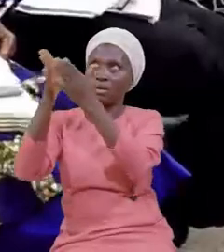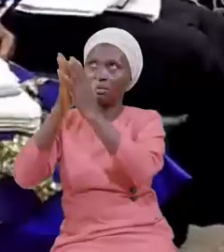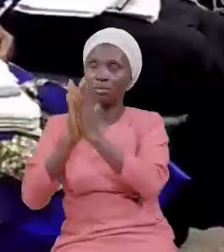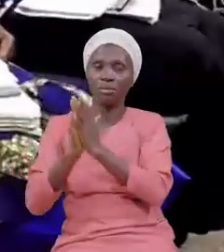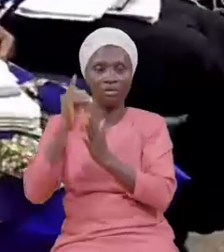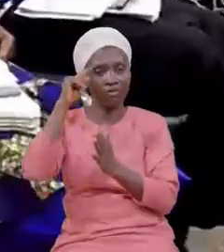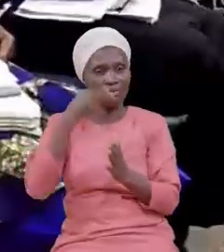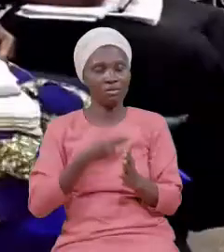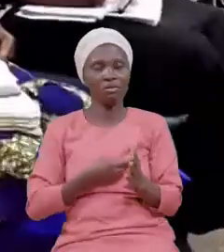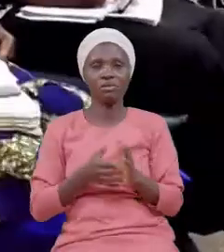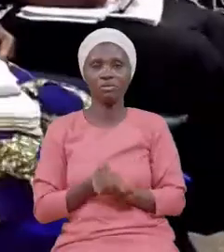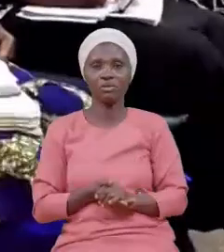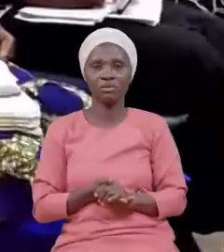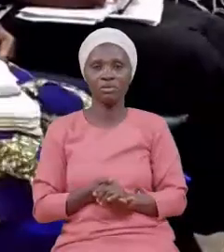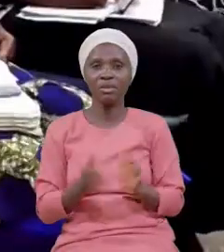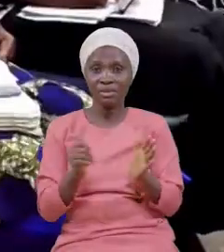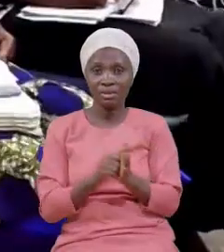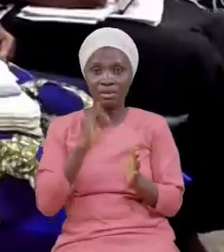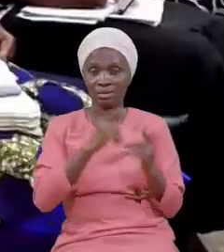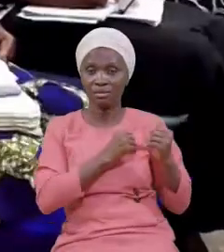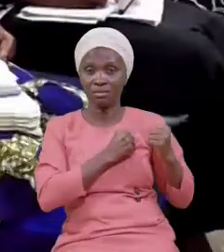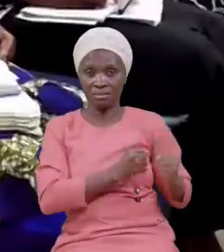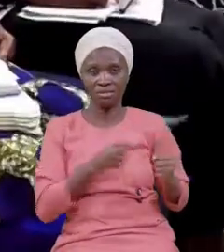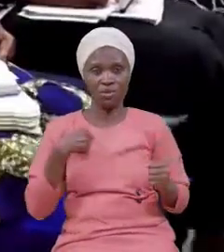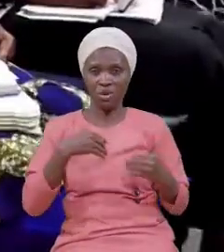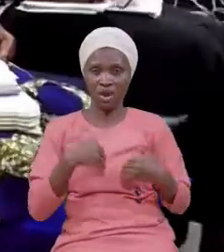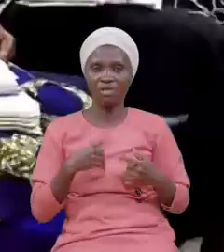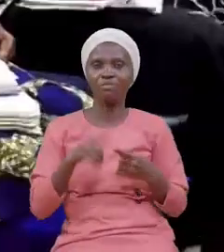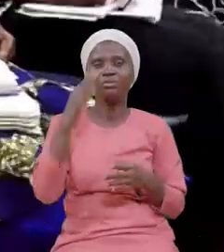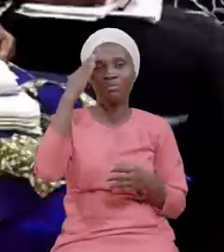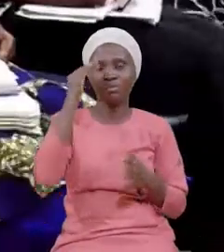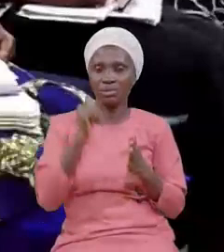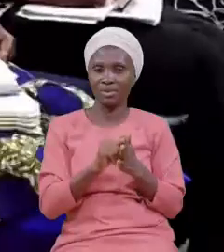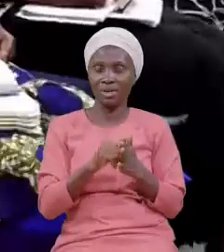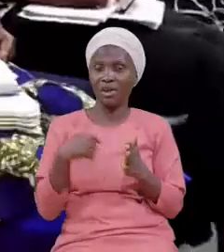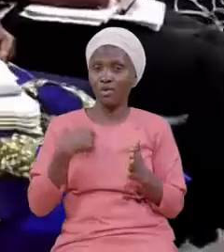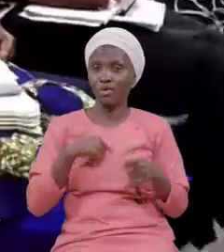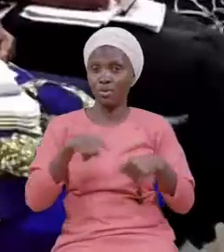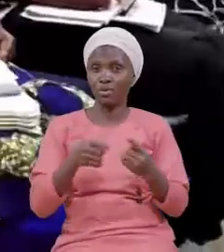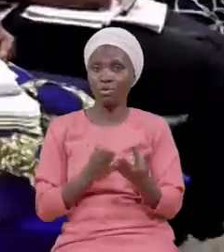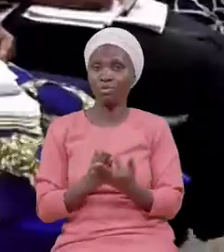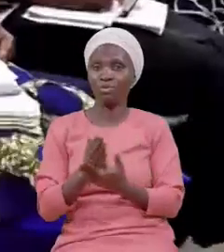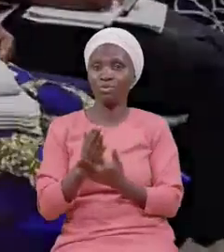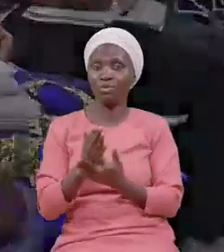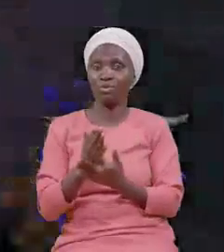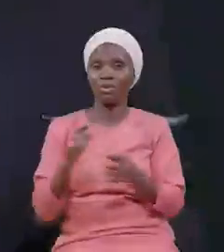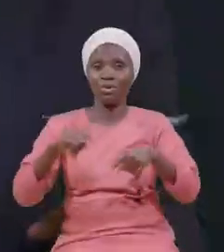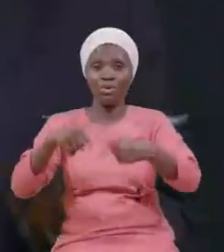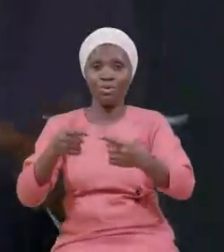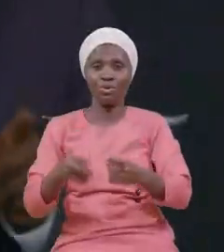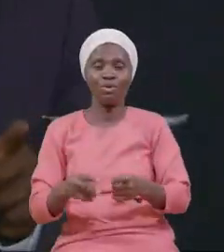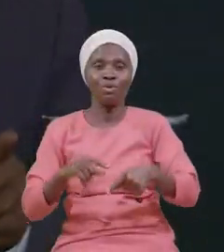What confidence we have to know that we'll go through safely, that we'll go